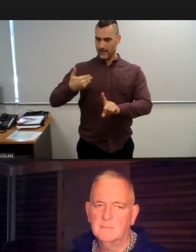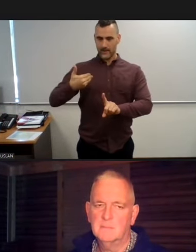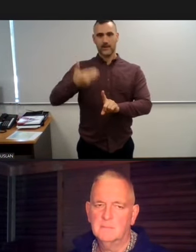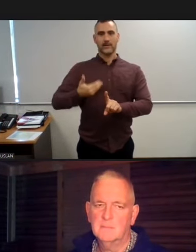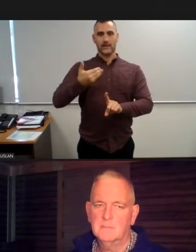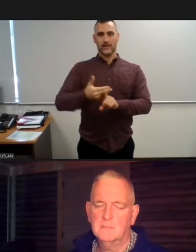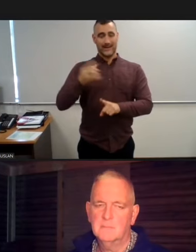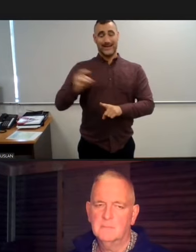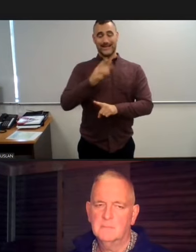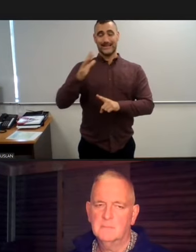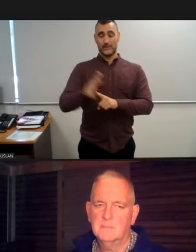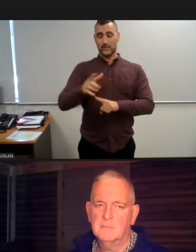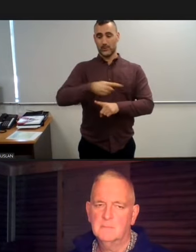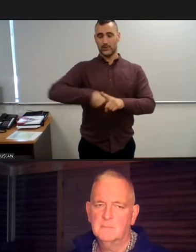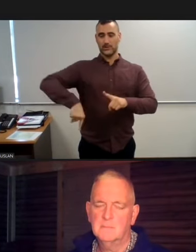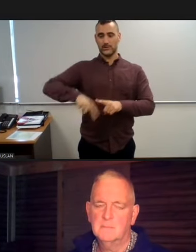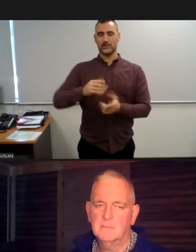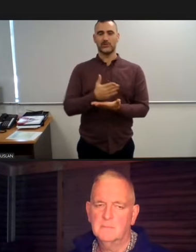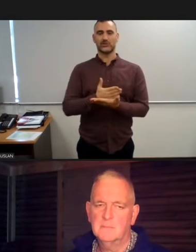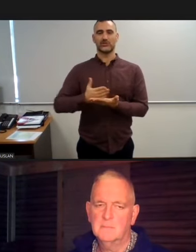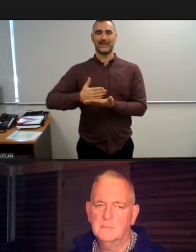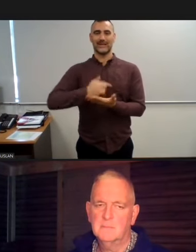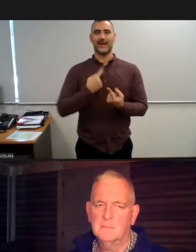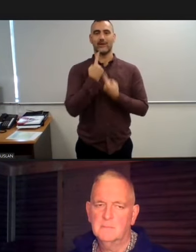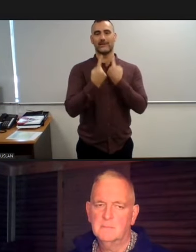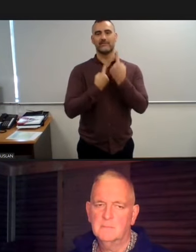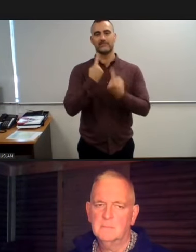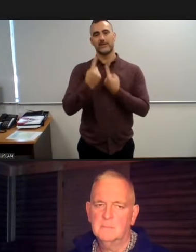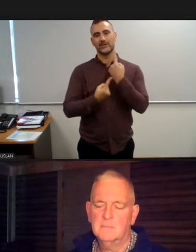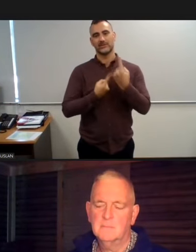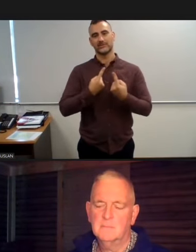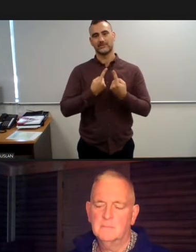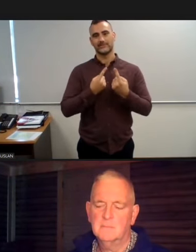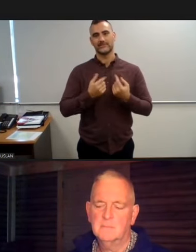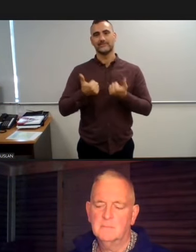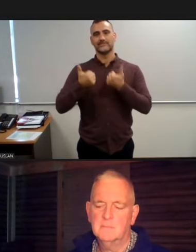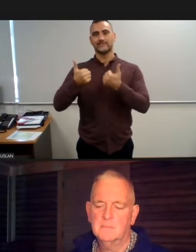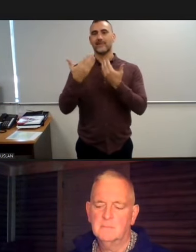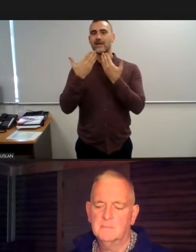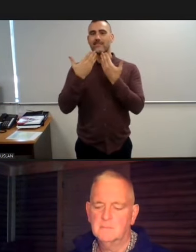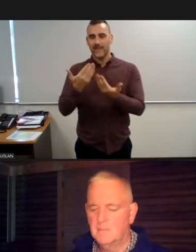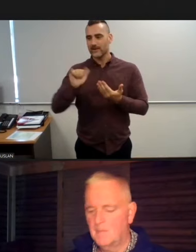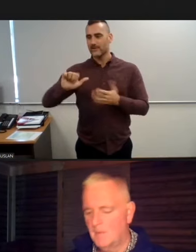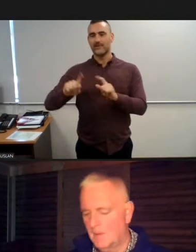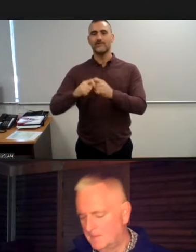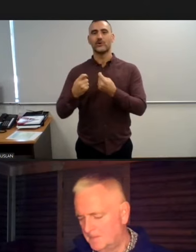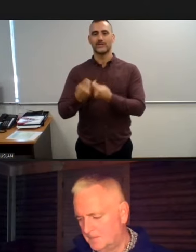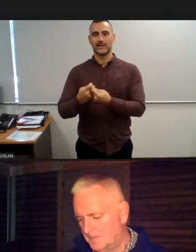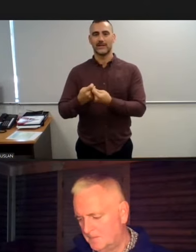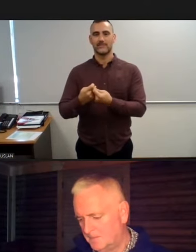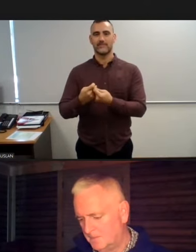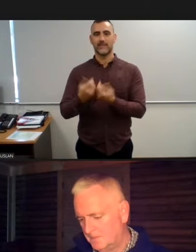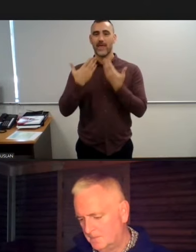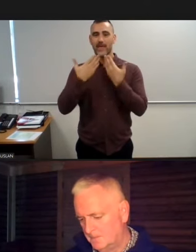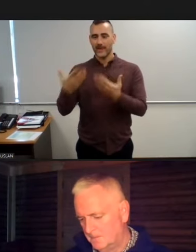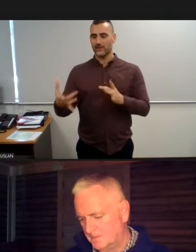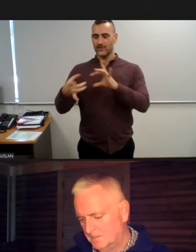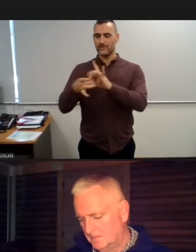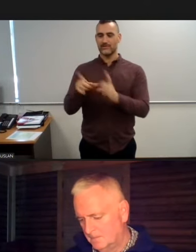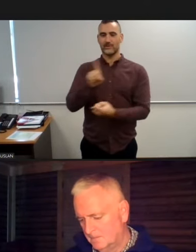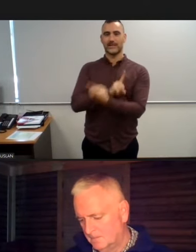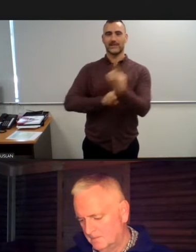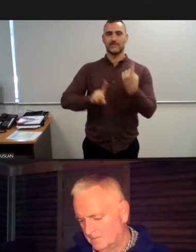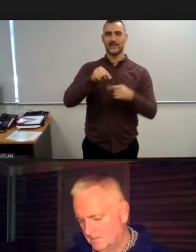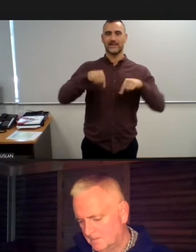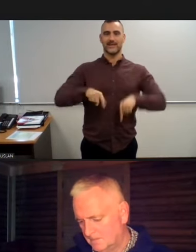significant thank you to you and to your team as well. Very much appreciated, Ben, and thanks for being here today as well.